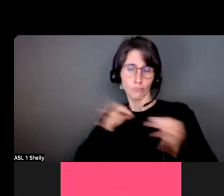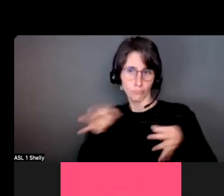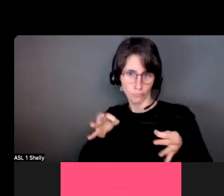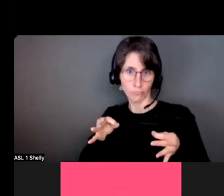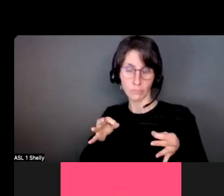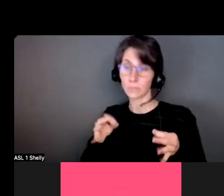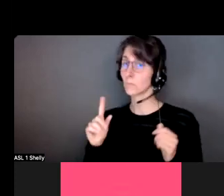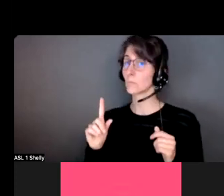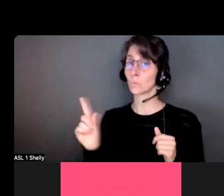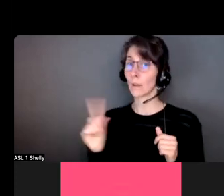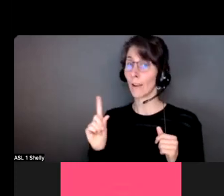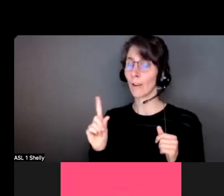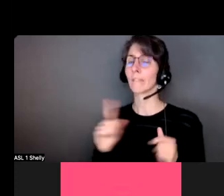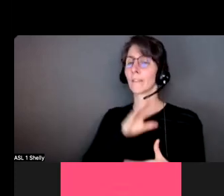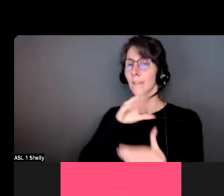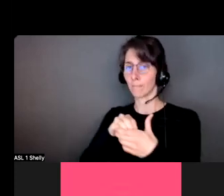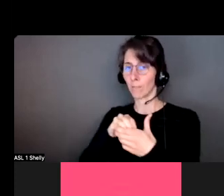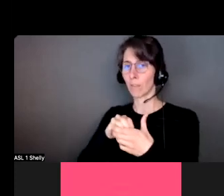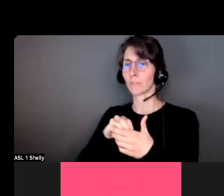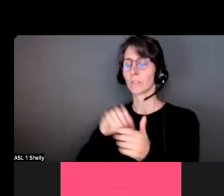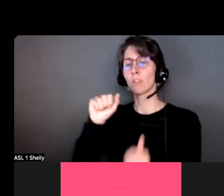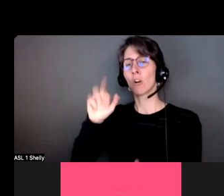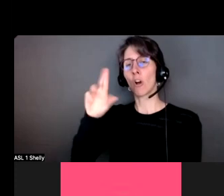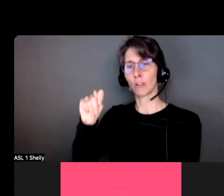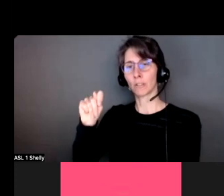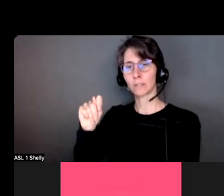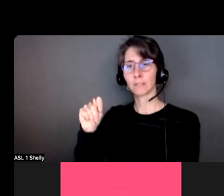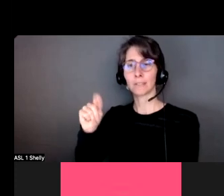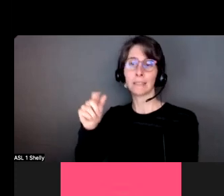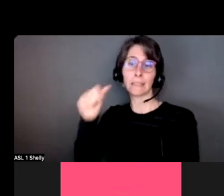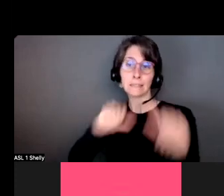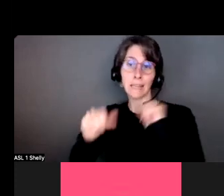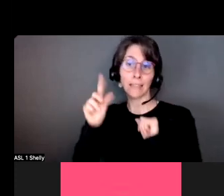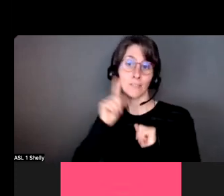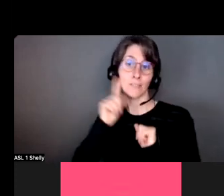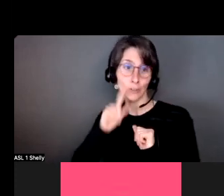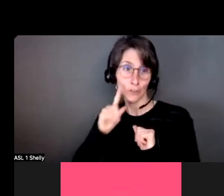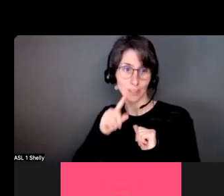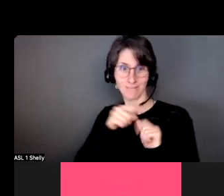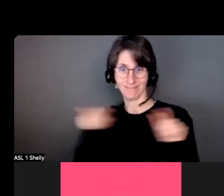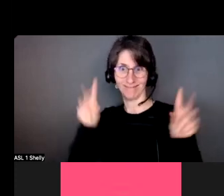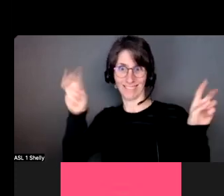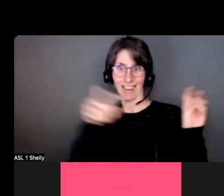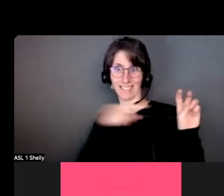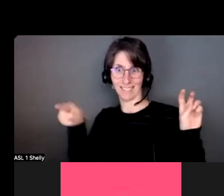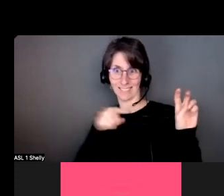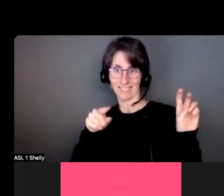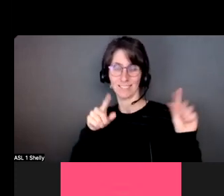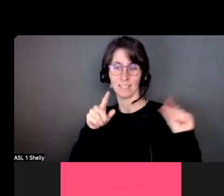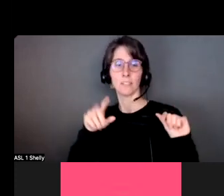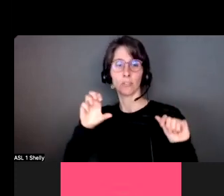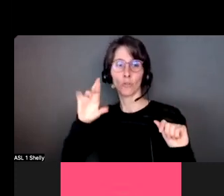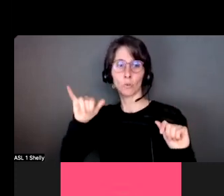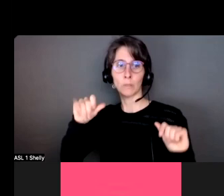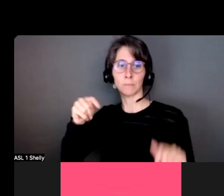piece, this piece of science fiction, crypto acoustic auditory non-hallucination, and the term